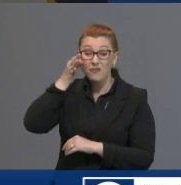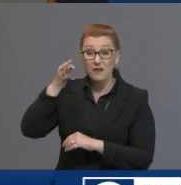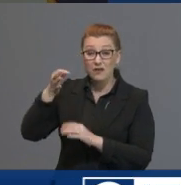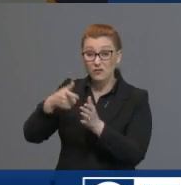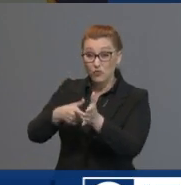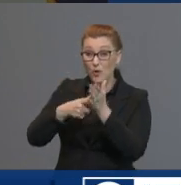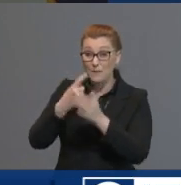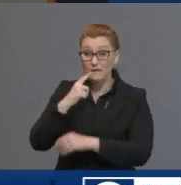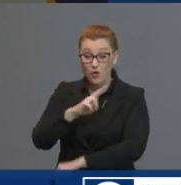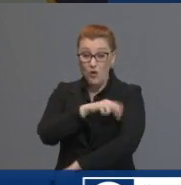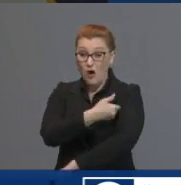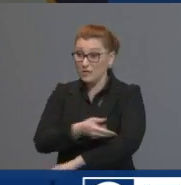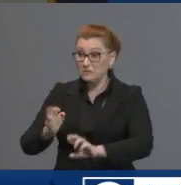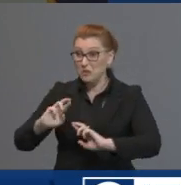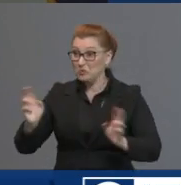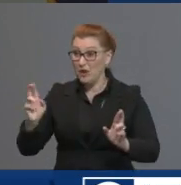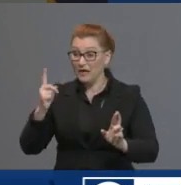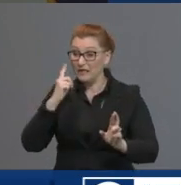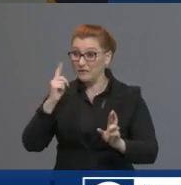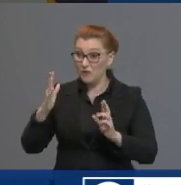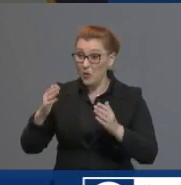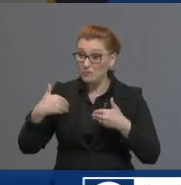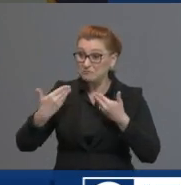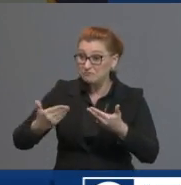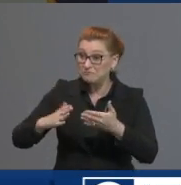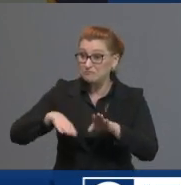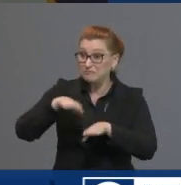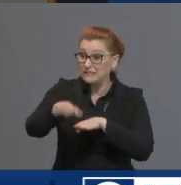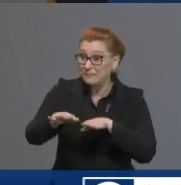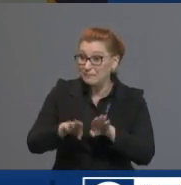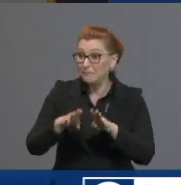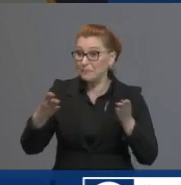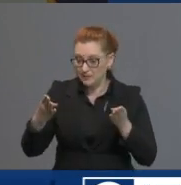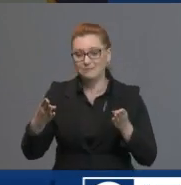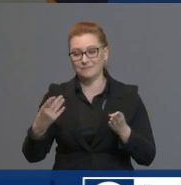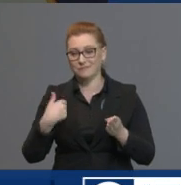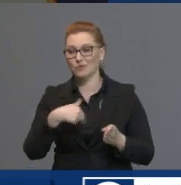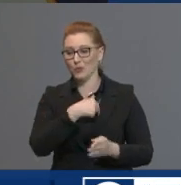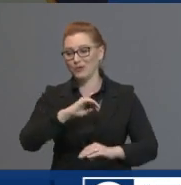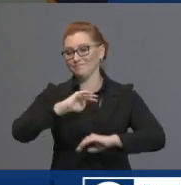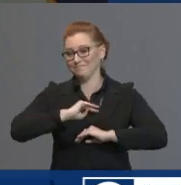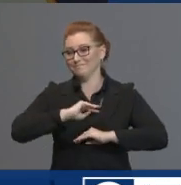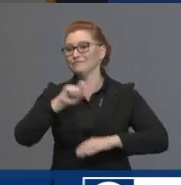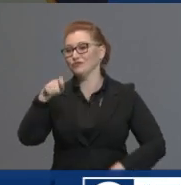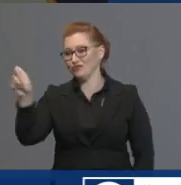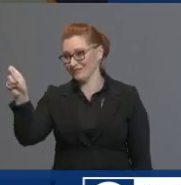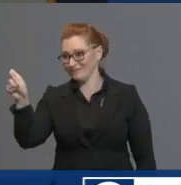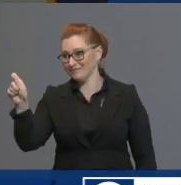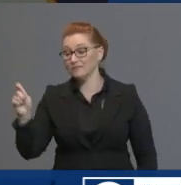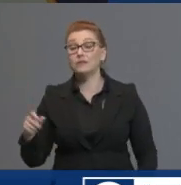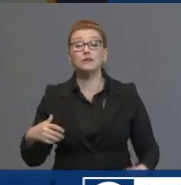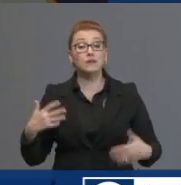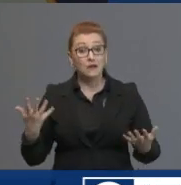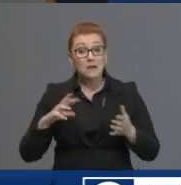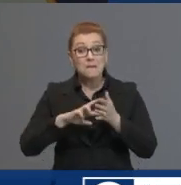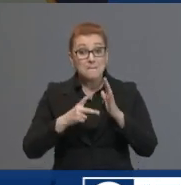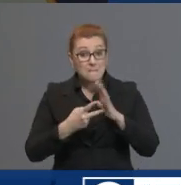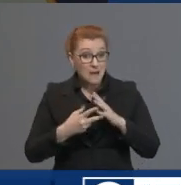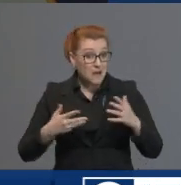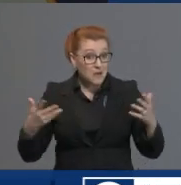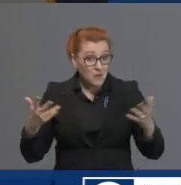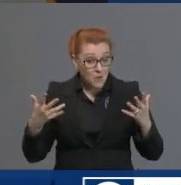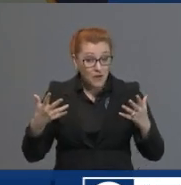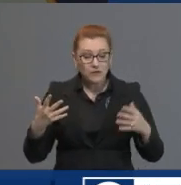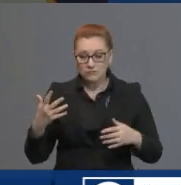and squarely into phase 1. So where we are today with the decisions that we've made so far and